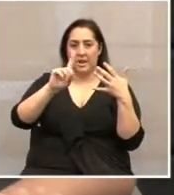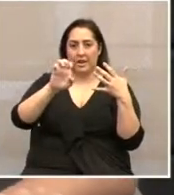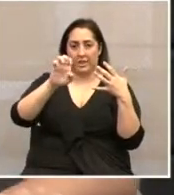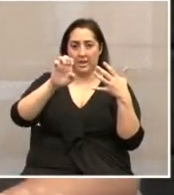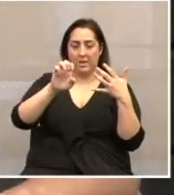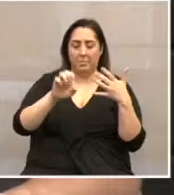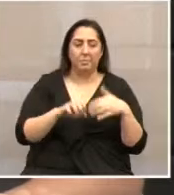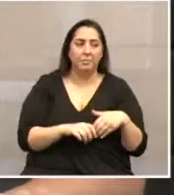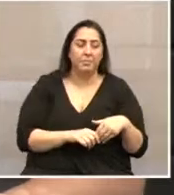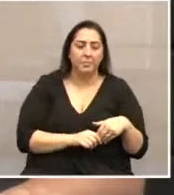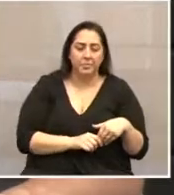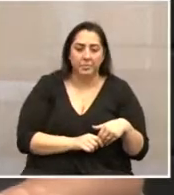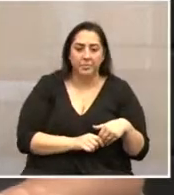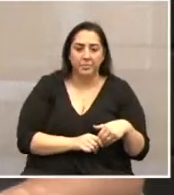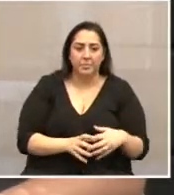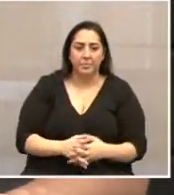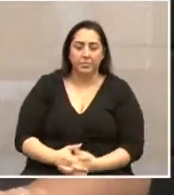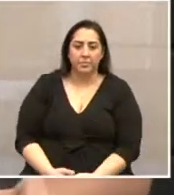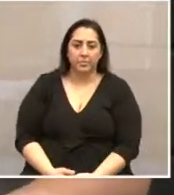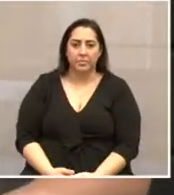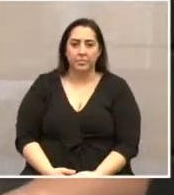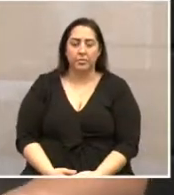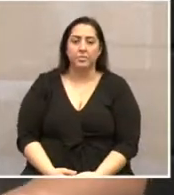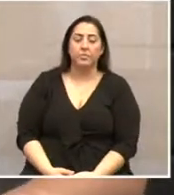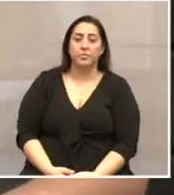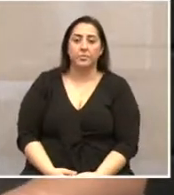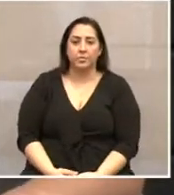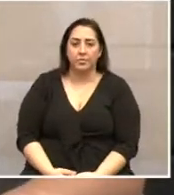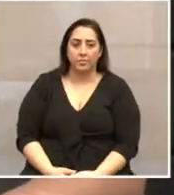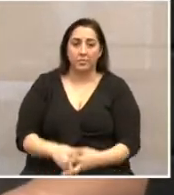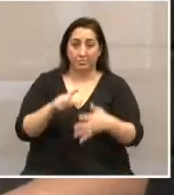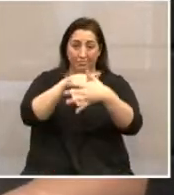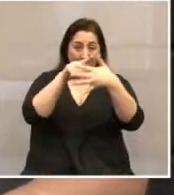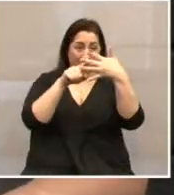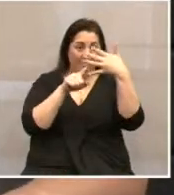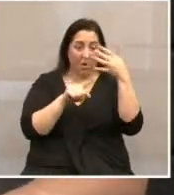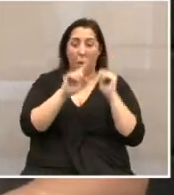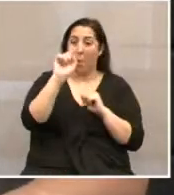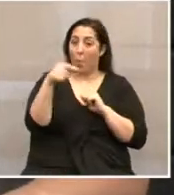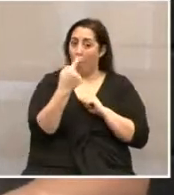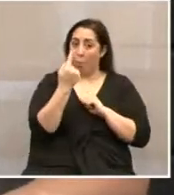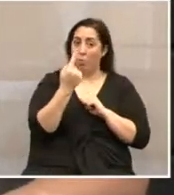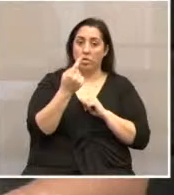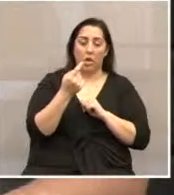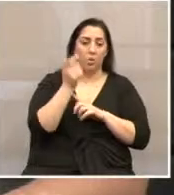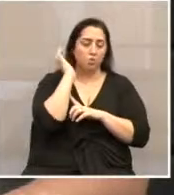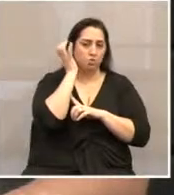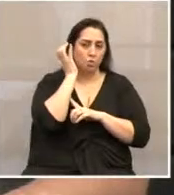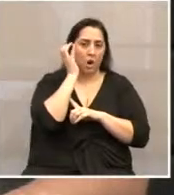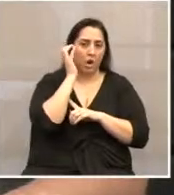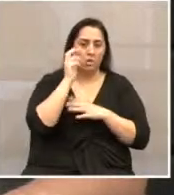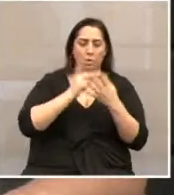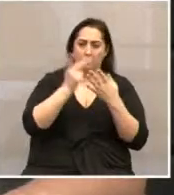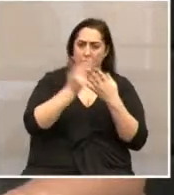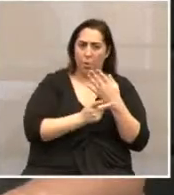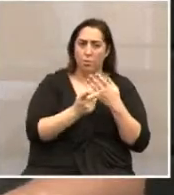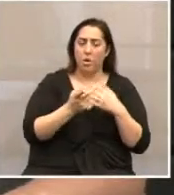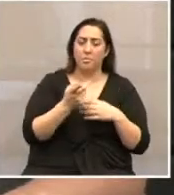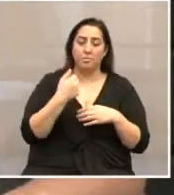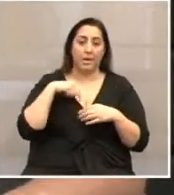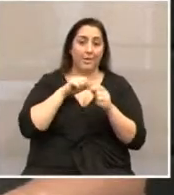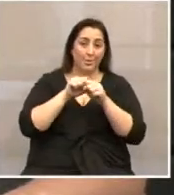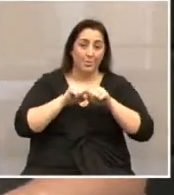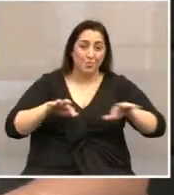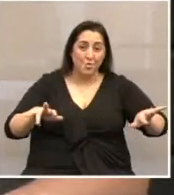Agustina Costa on Actualidad Radio. These are by no means the only shows that consistently